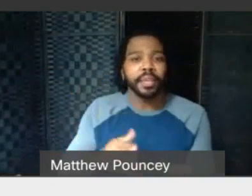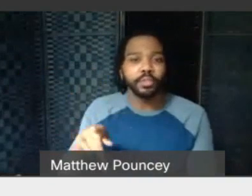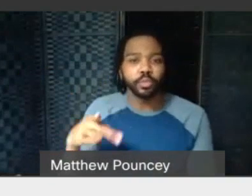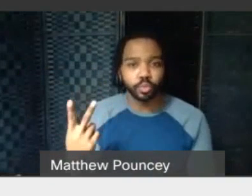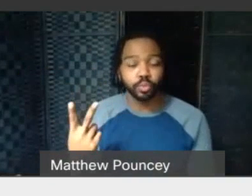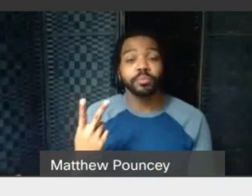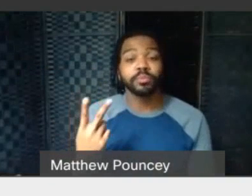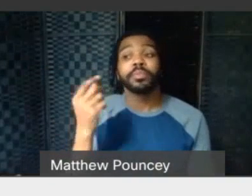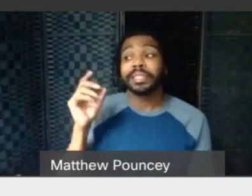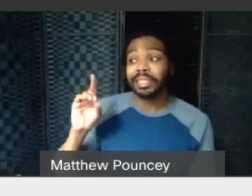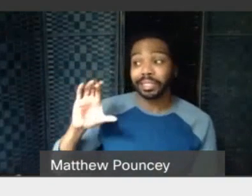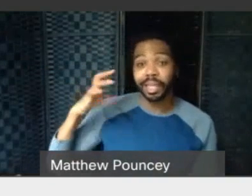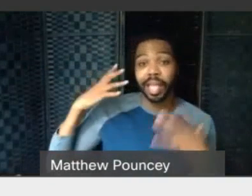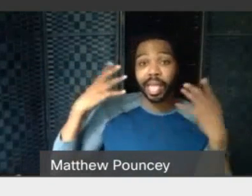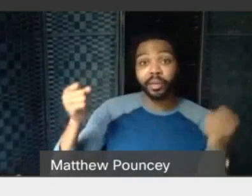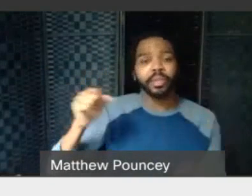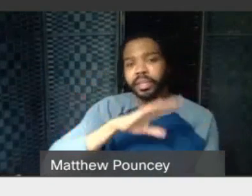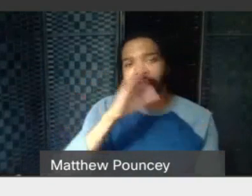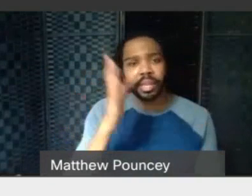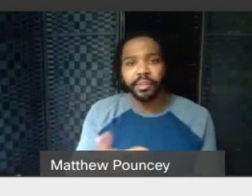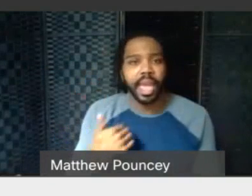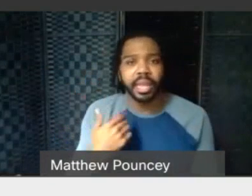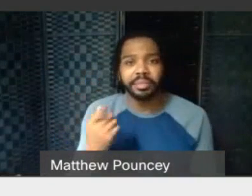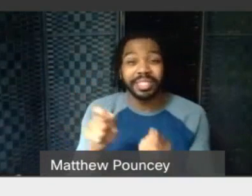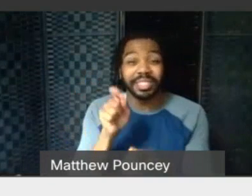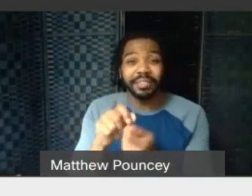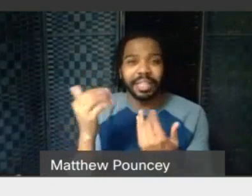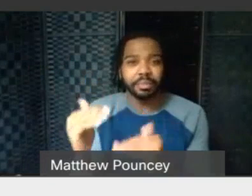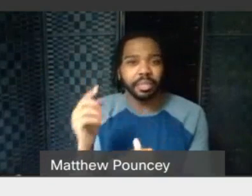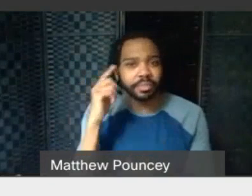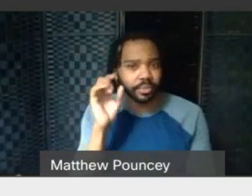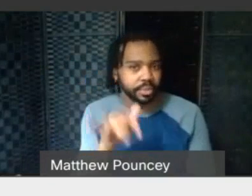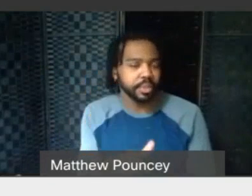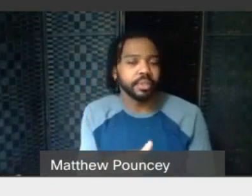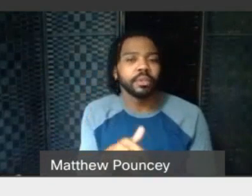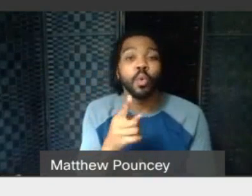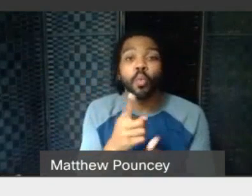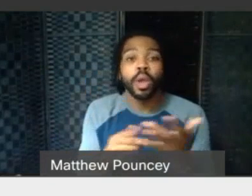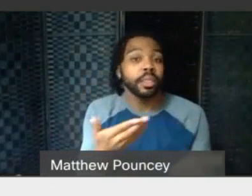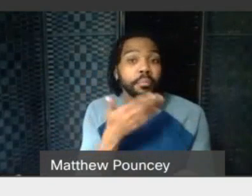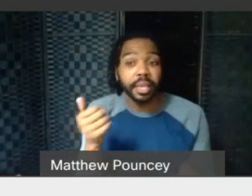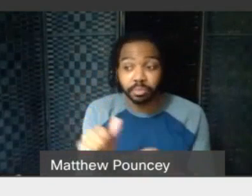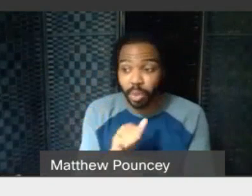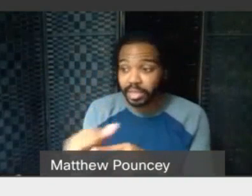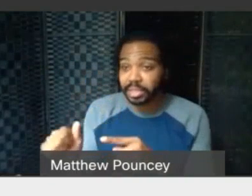DC Health never had a specific limitation. What the best practice guide does is refers